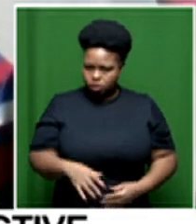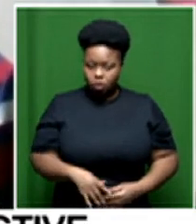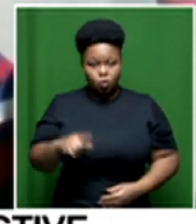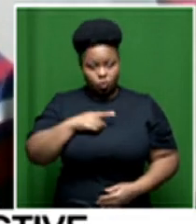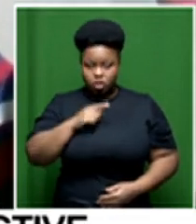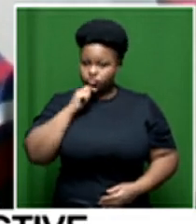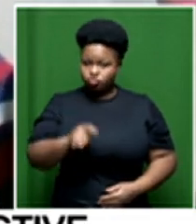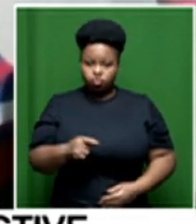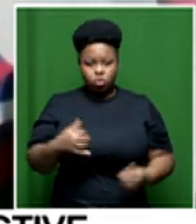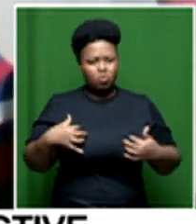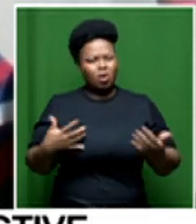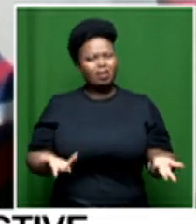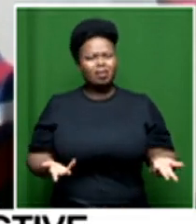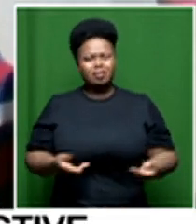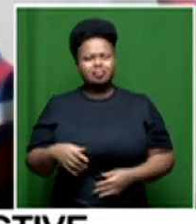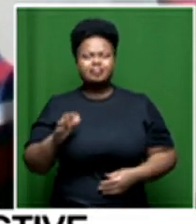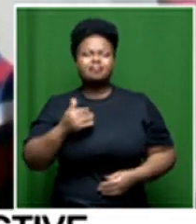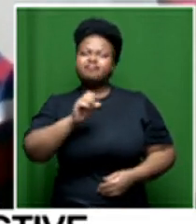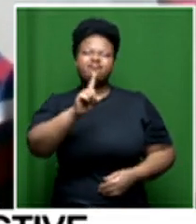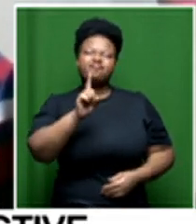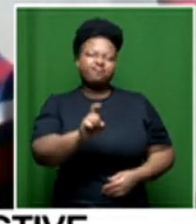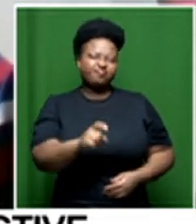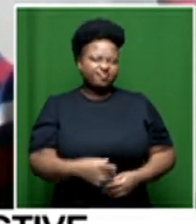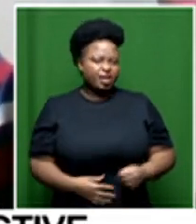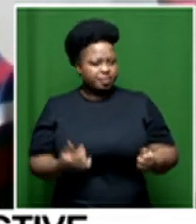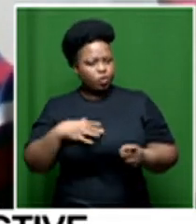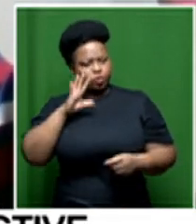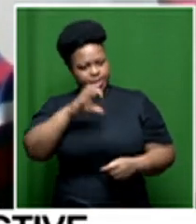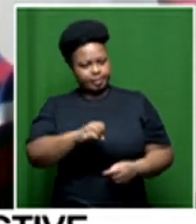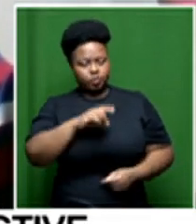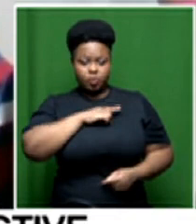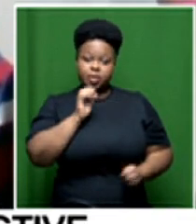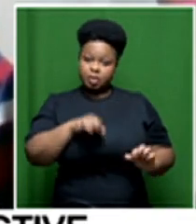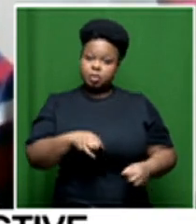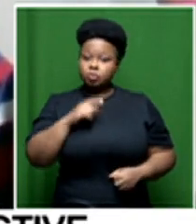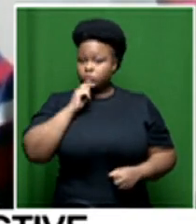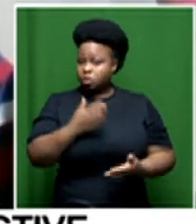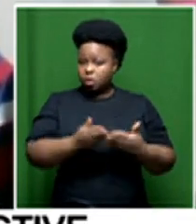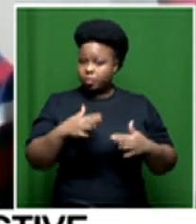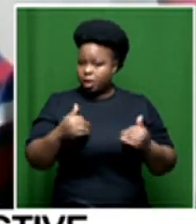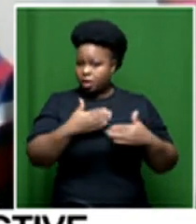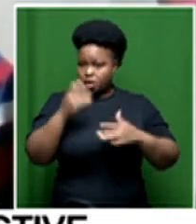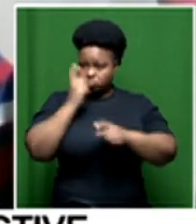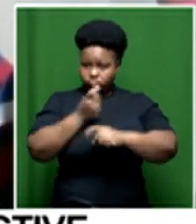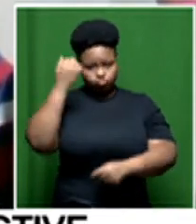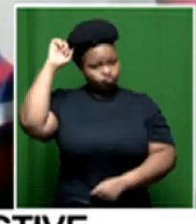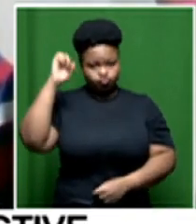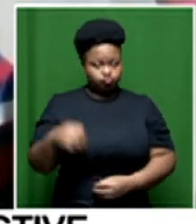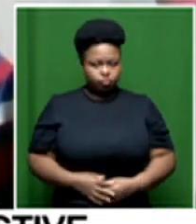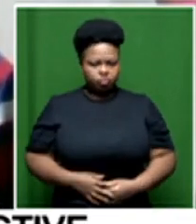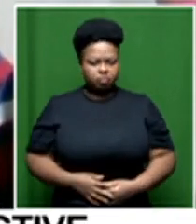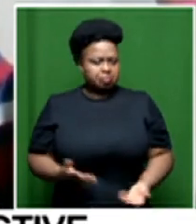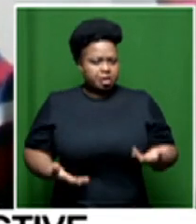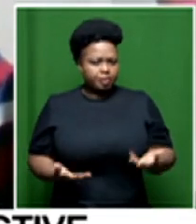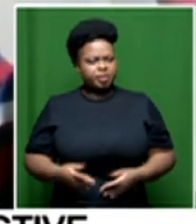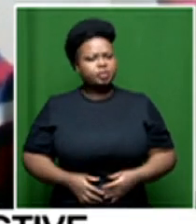that's a big worry. What if, and I ask this of you because I'm sure there are going to be healthcare workers that refuse the vaccine for one